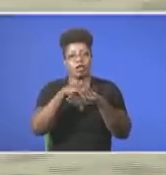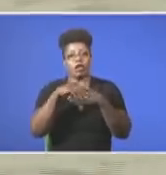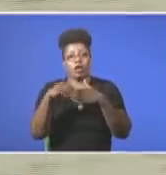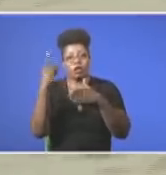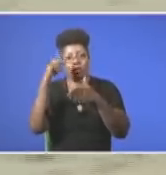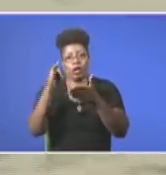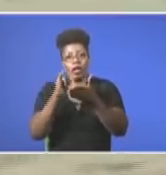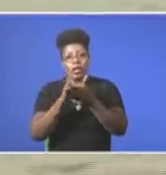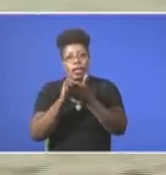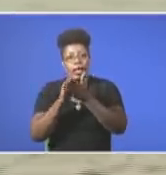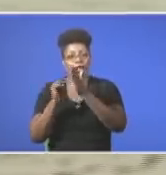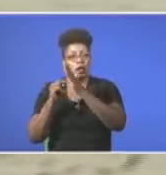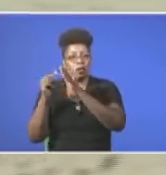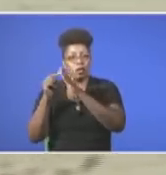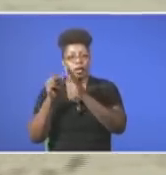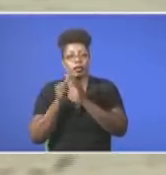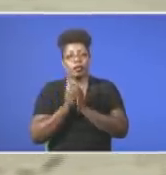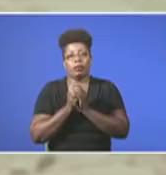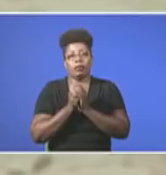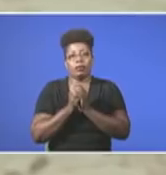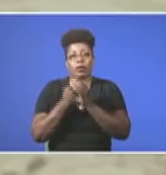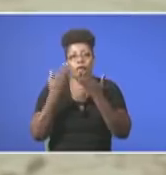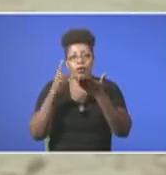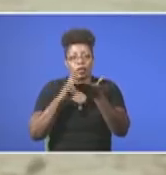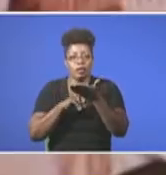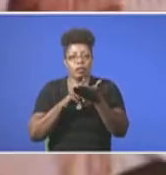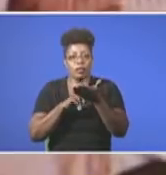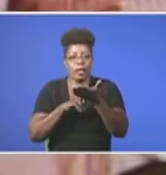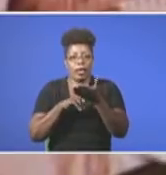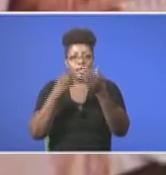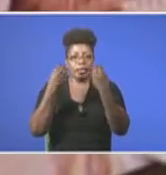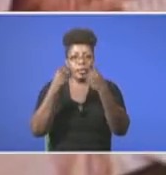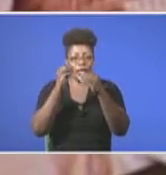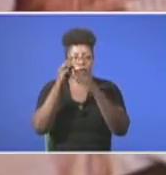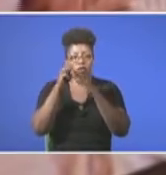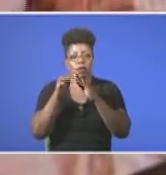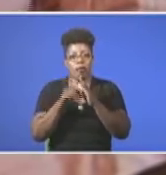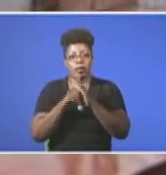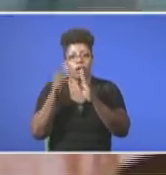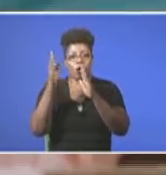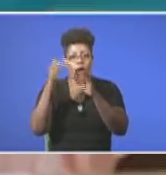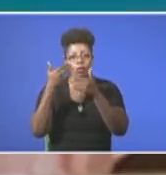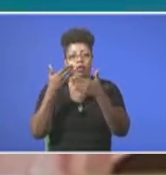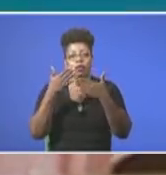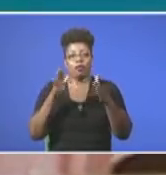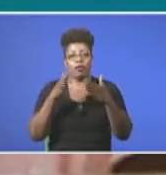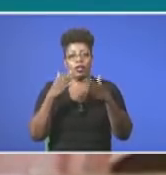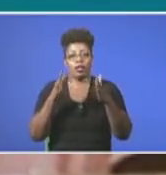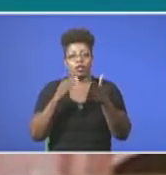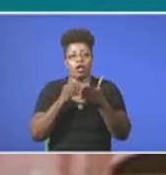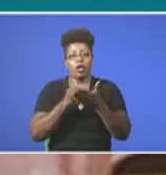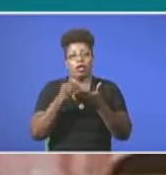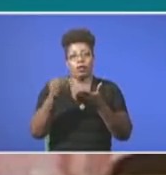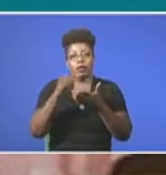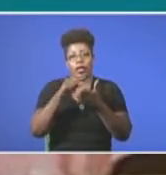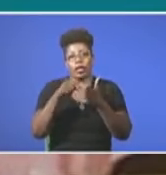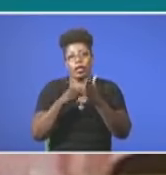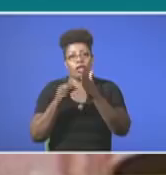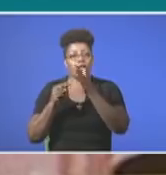property. We've signed the sales of agreement and we hope to complete the purchase of this